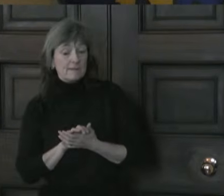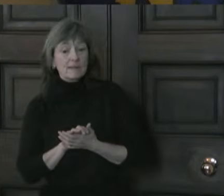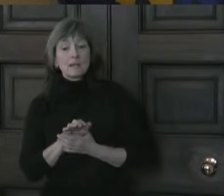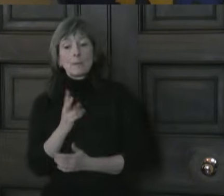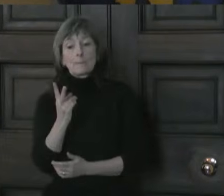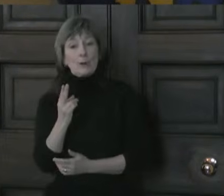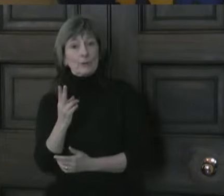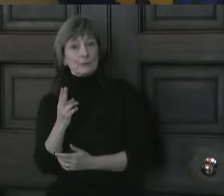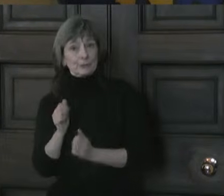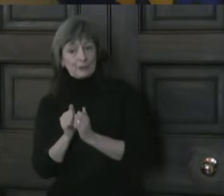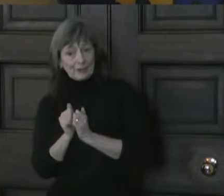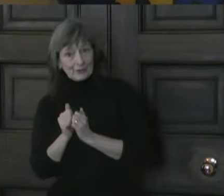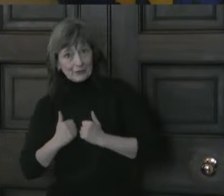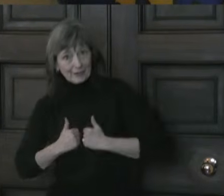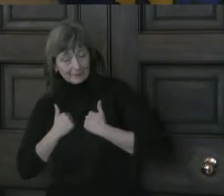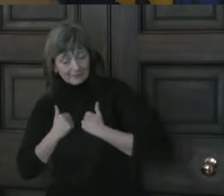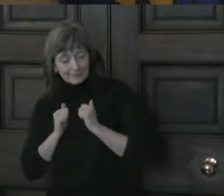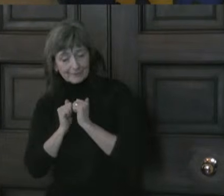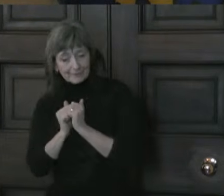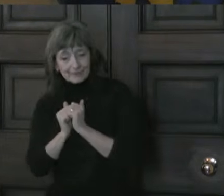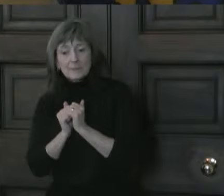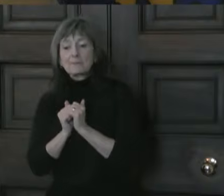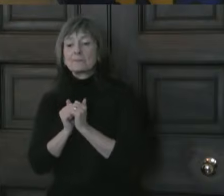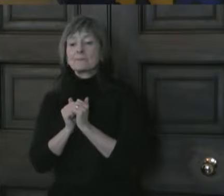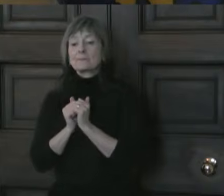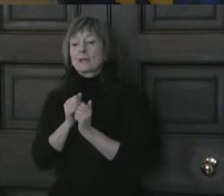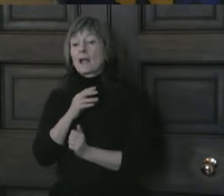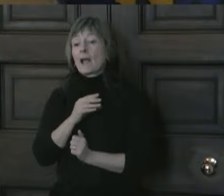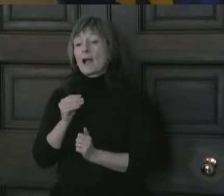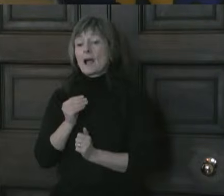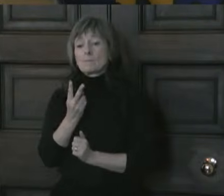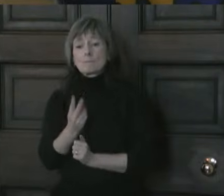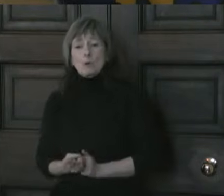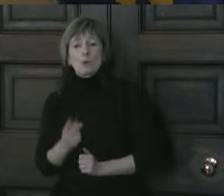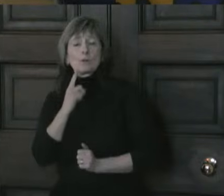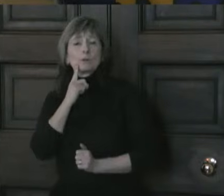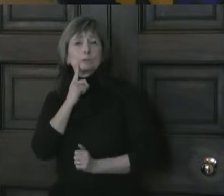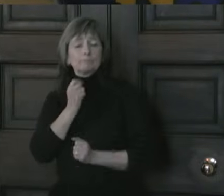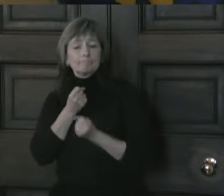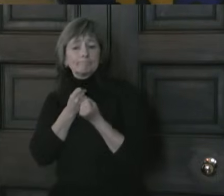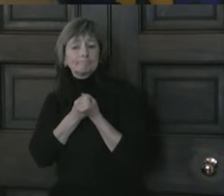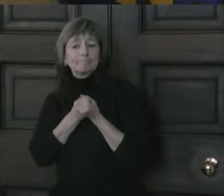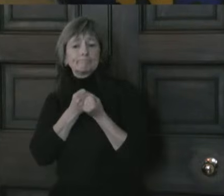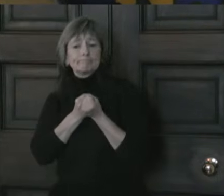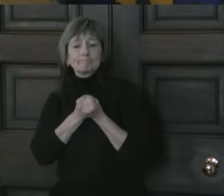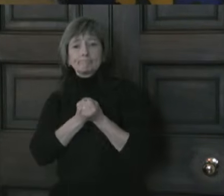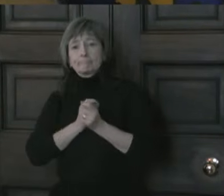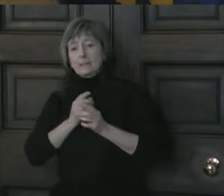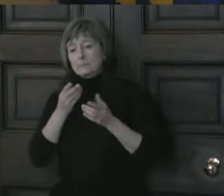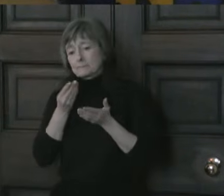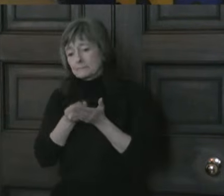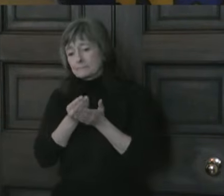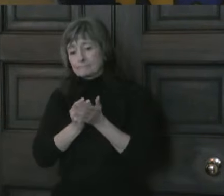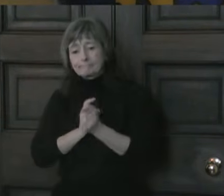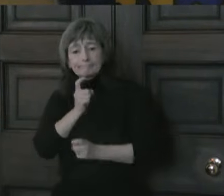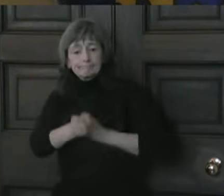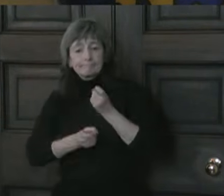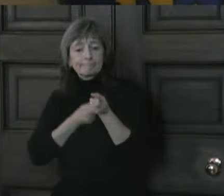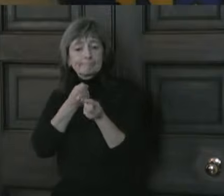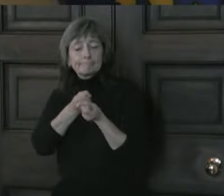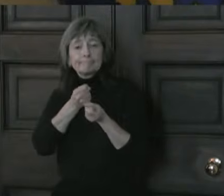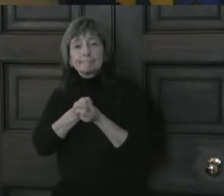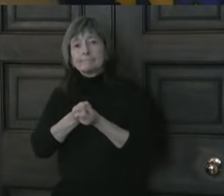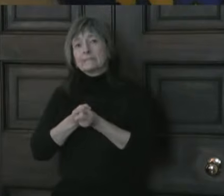partners in life, and with a devotion to scholarship, genealogy, and the